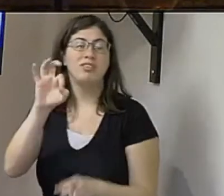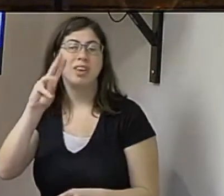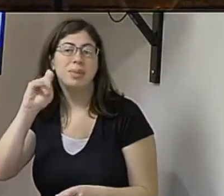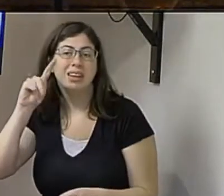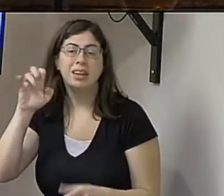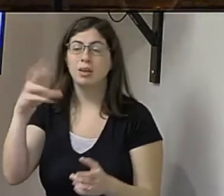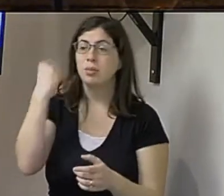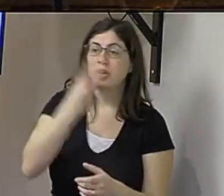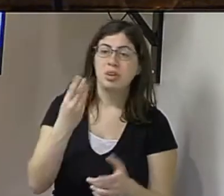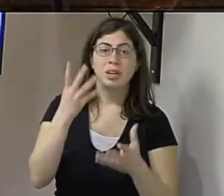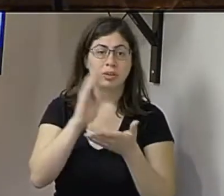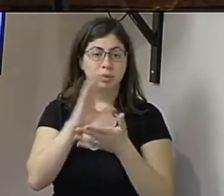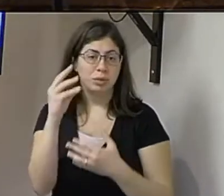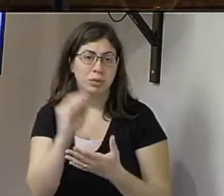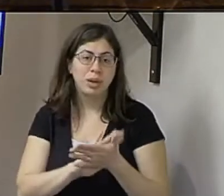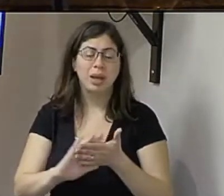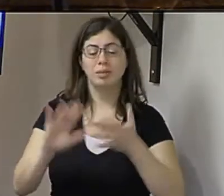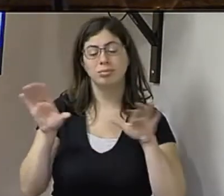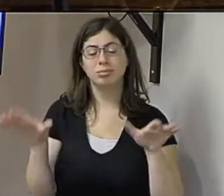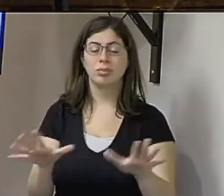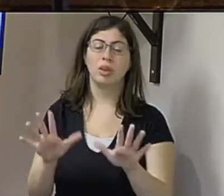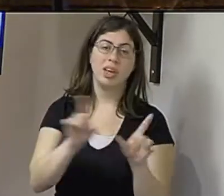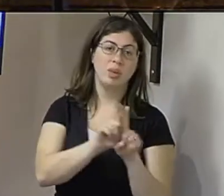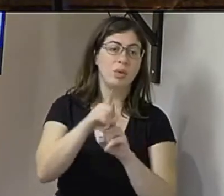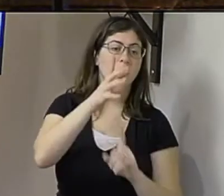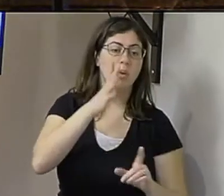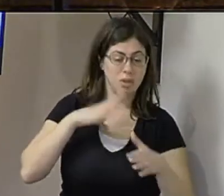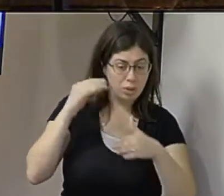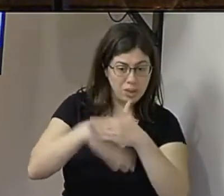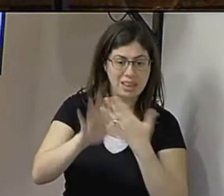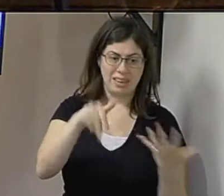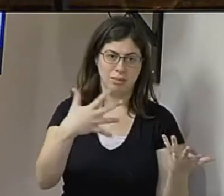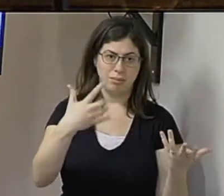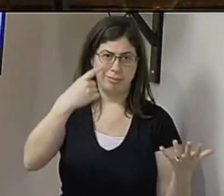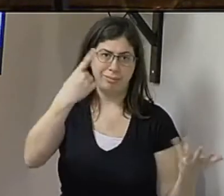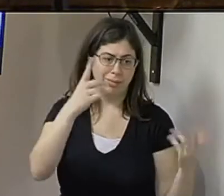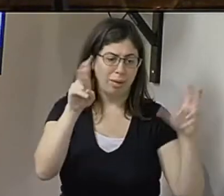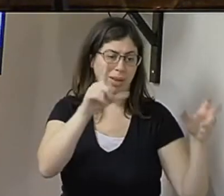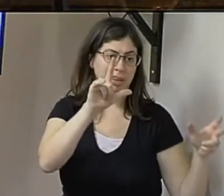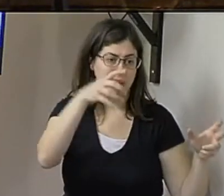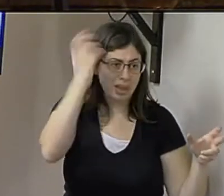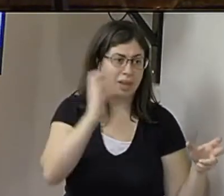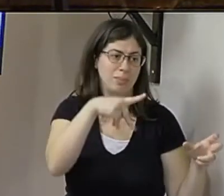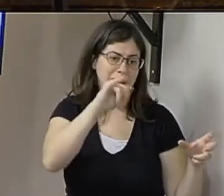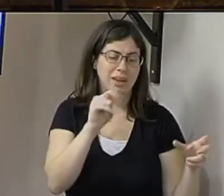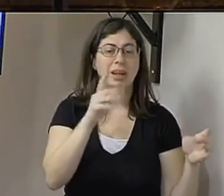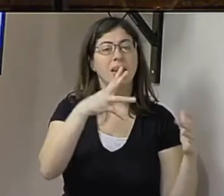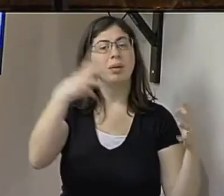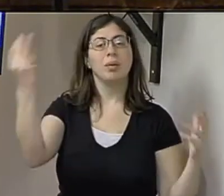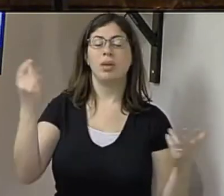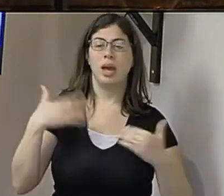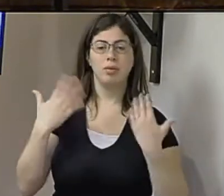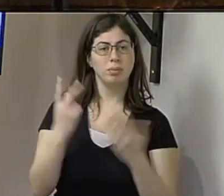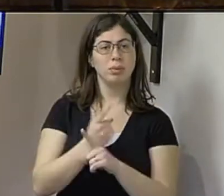and grace and all these things, but it also includes a woman who's able to go into this, you know, lion's pit basically, and is able to come out carrying herself